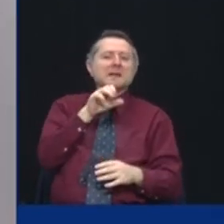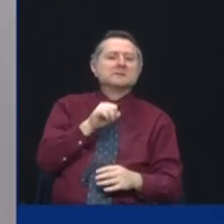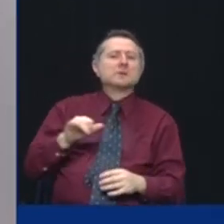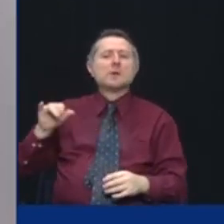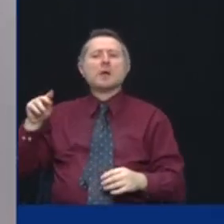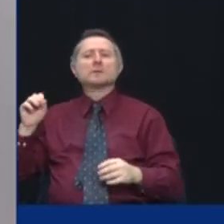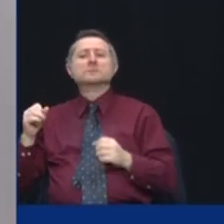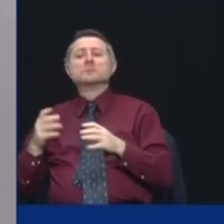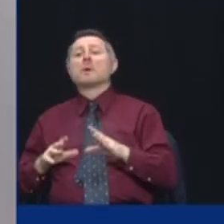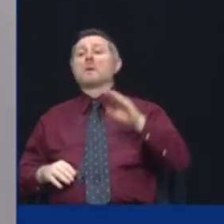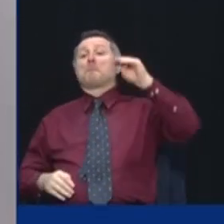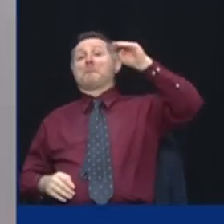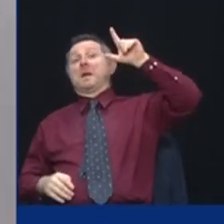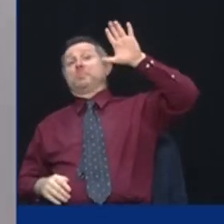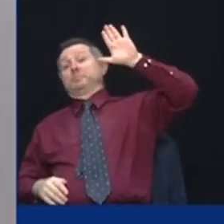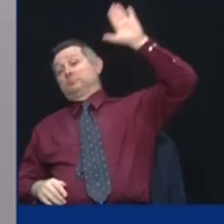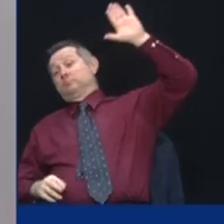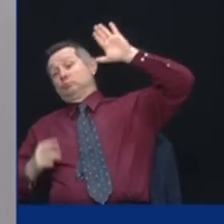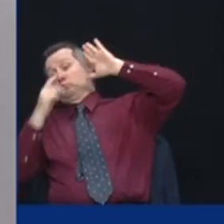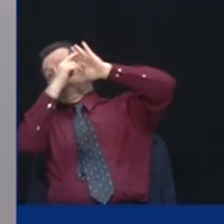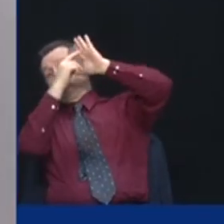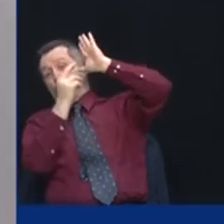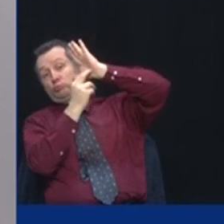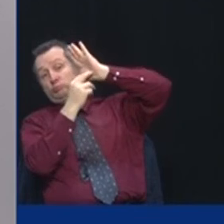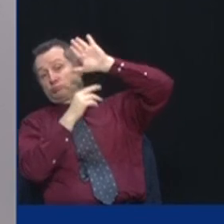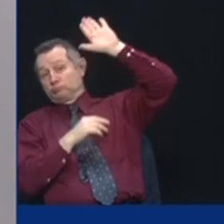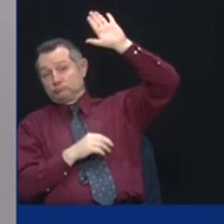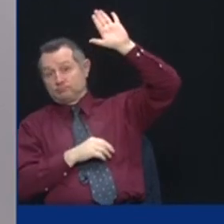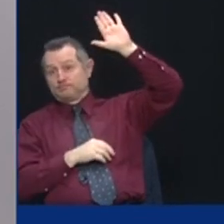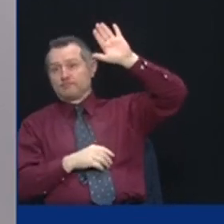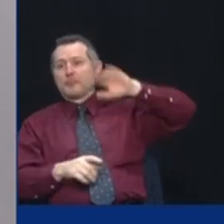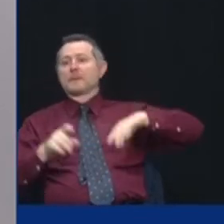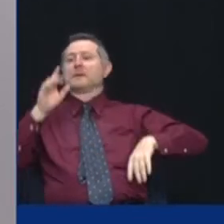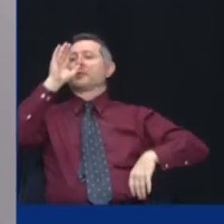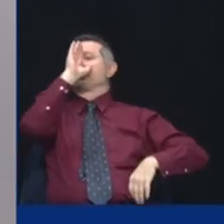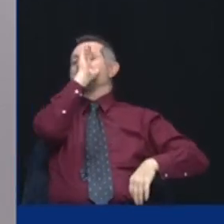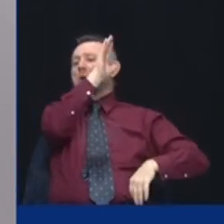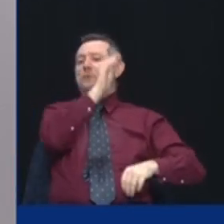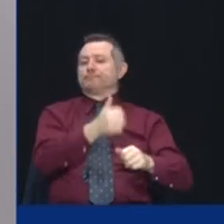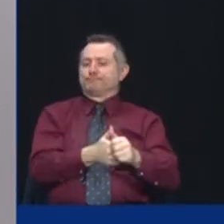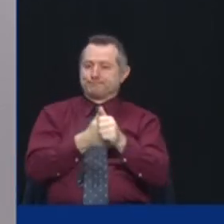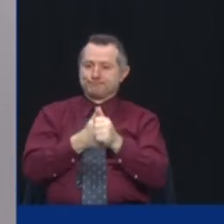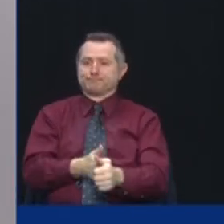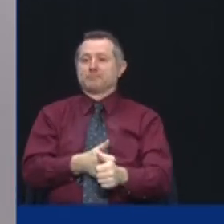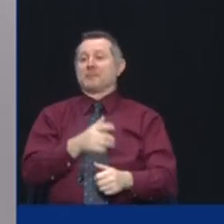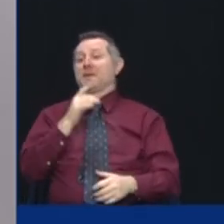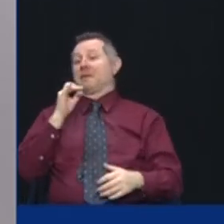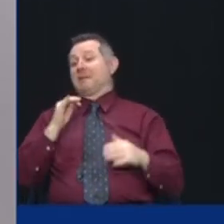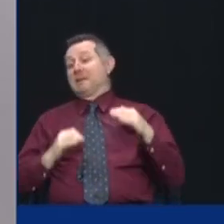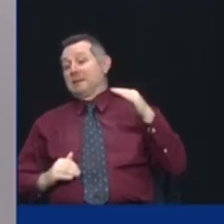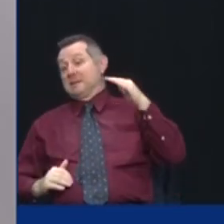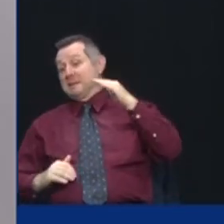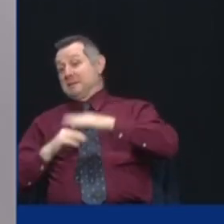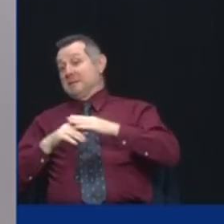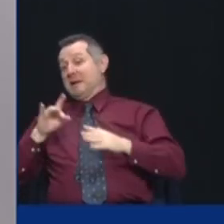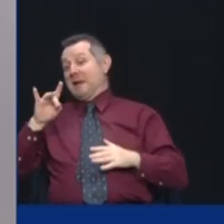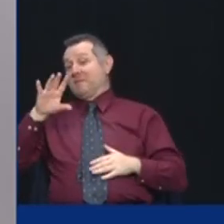that relaxes their protocols when you hit 85%. We're way over that